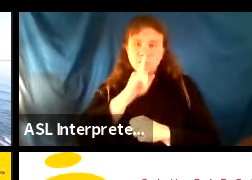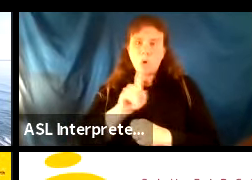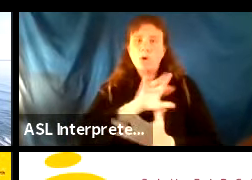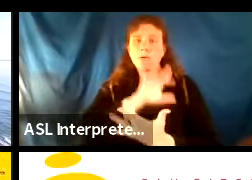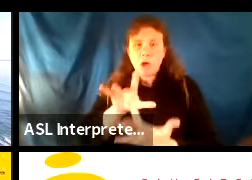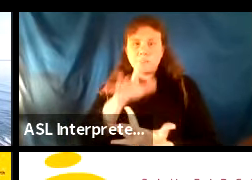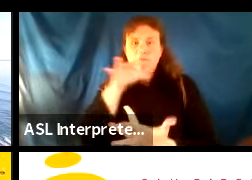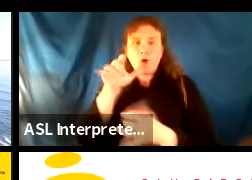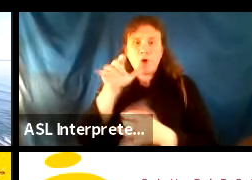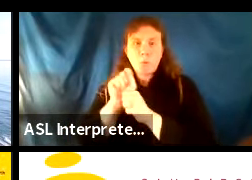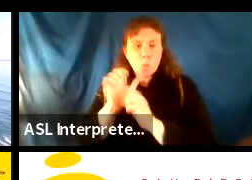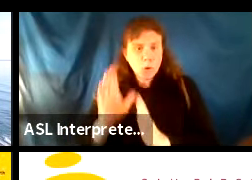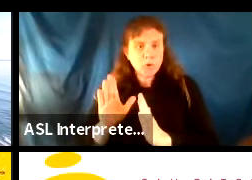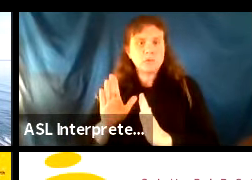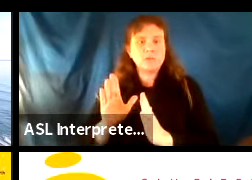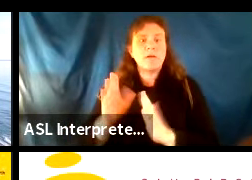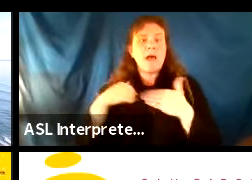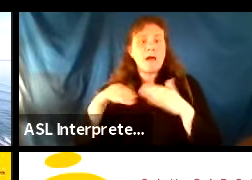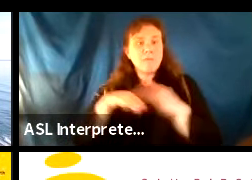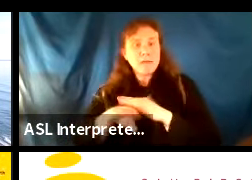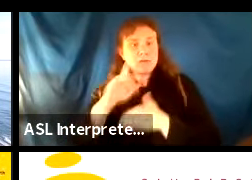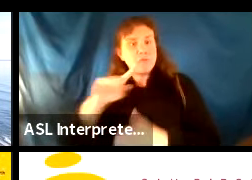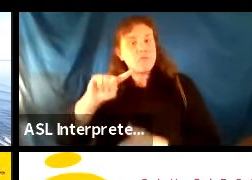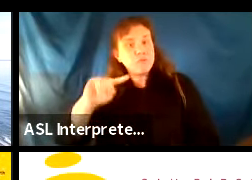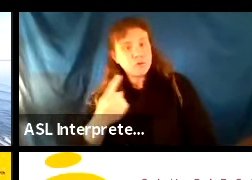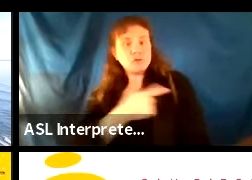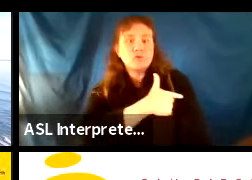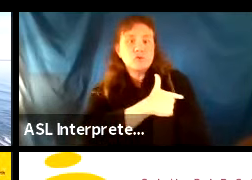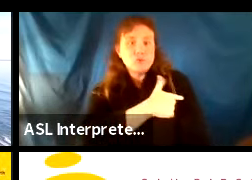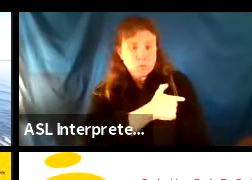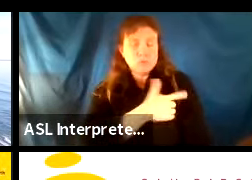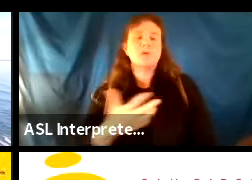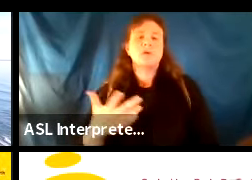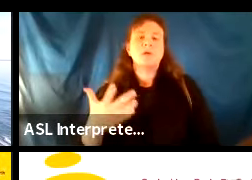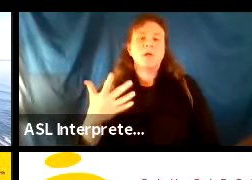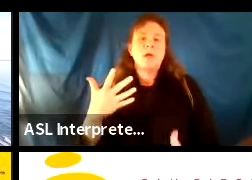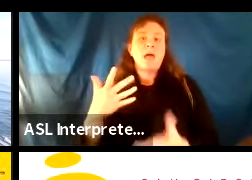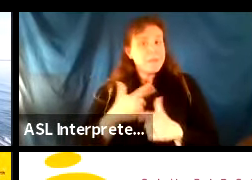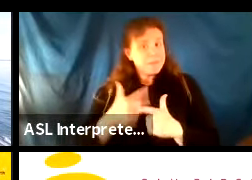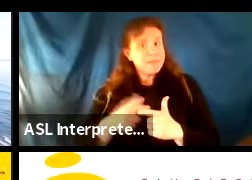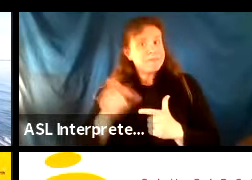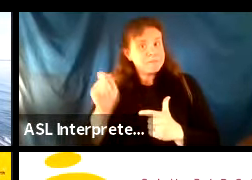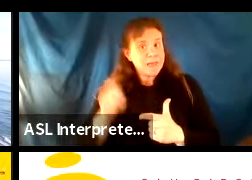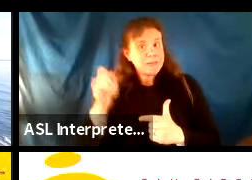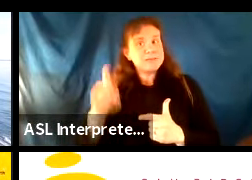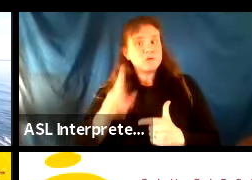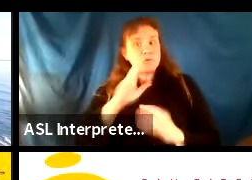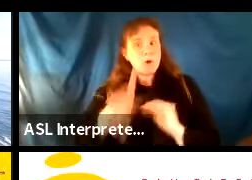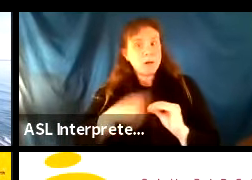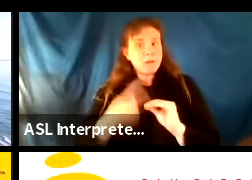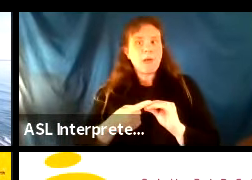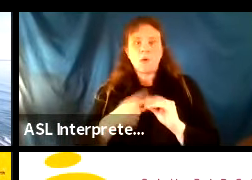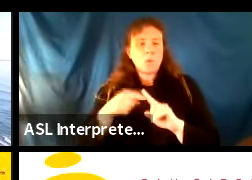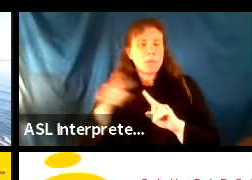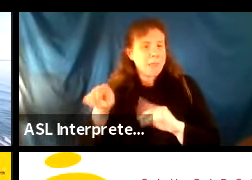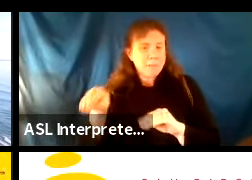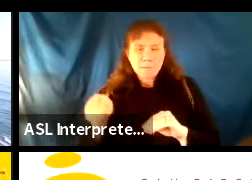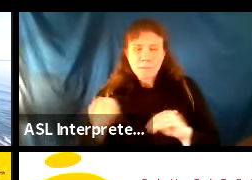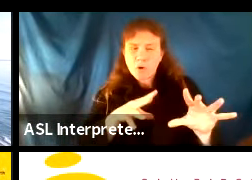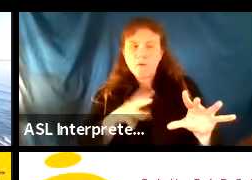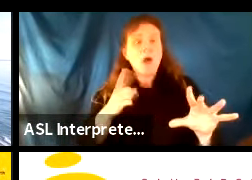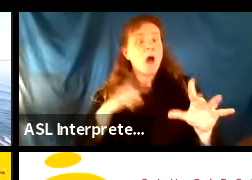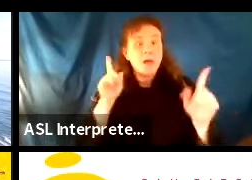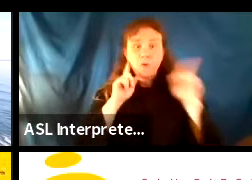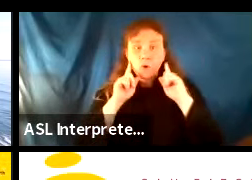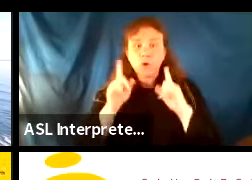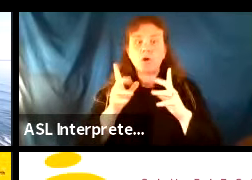workers, get the shot, but definitely something that we need to talk about is as they move on, like I've been hearing about a lot going to Monterey County, like